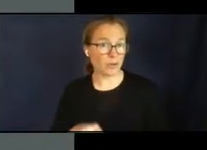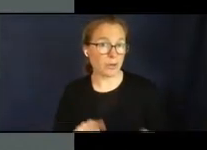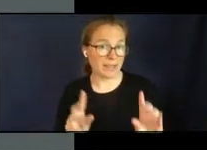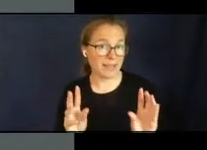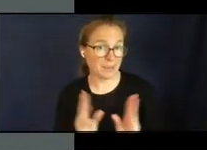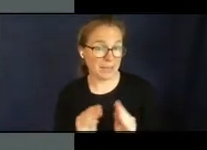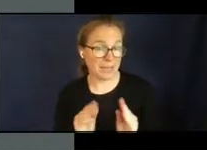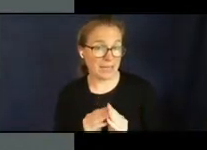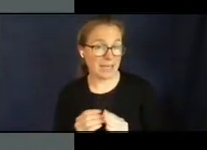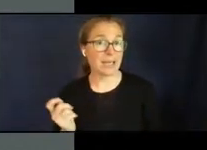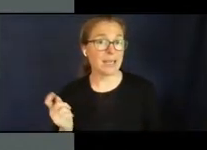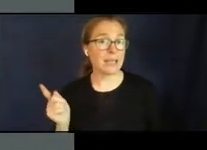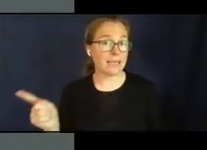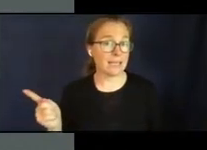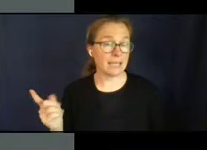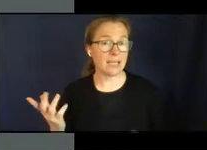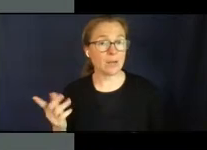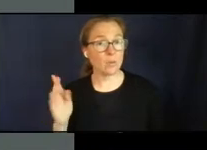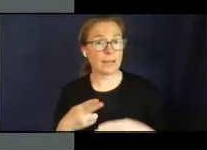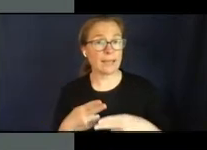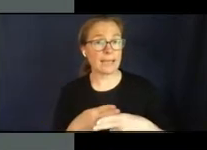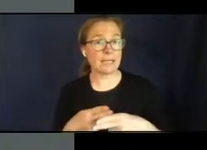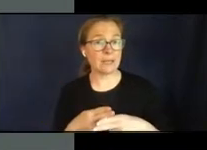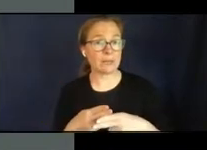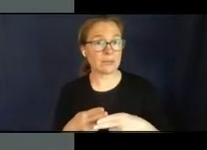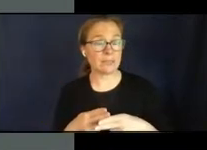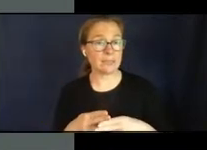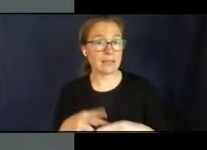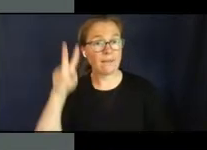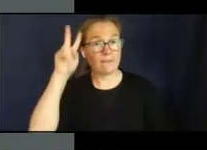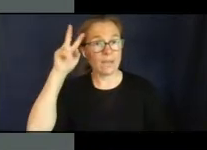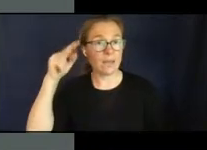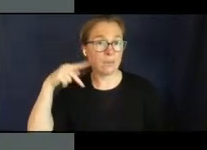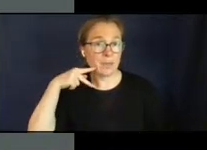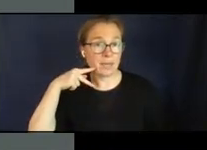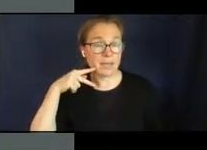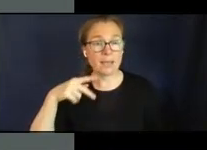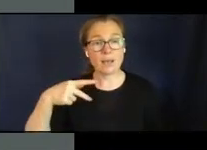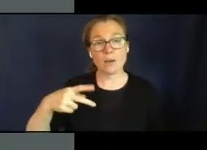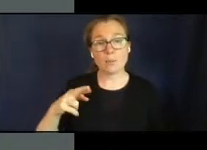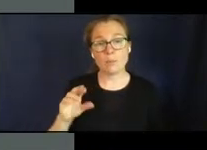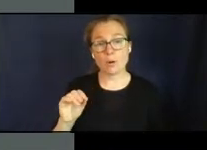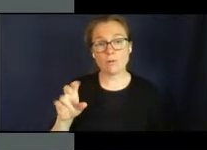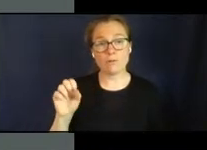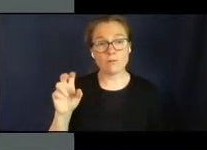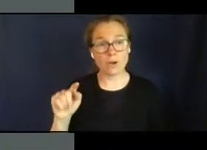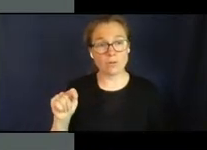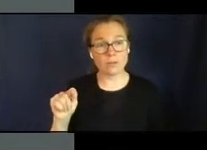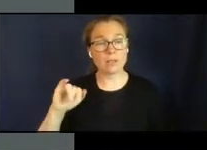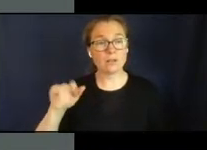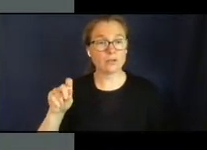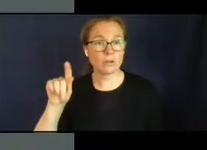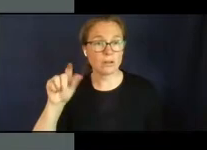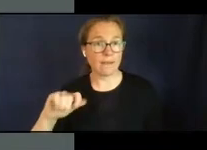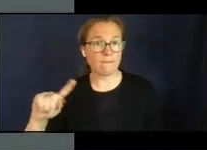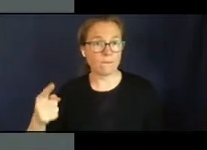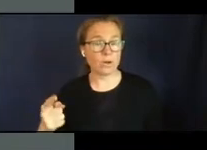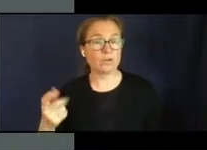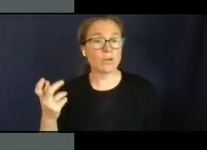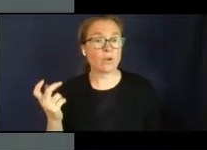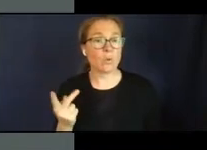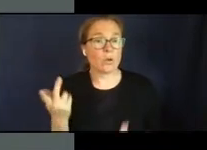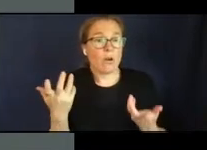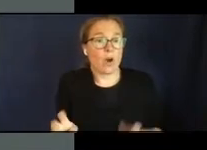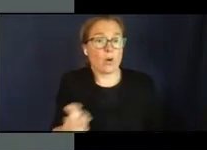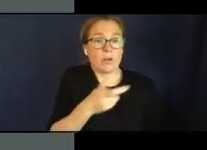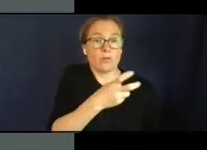be the interim executive vice president and provost July 1st. We've already started transitioning a lot of the work that we